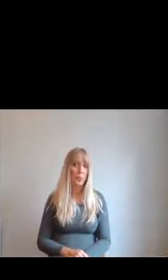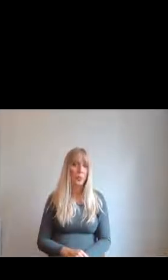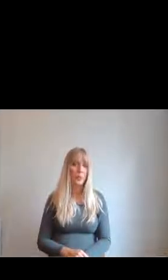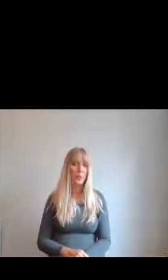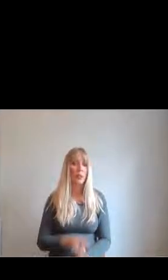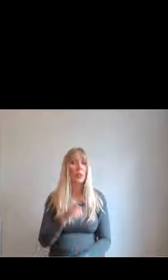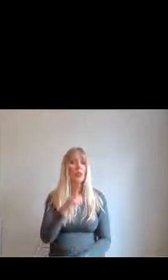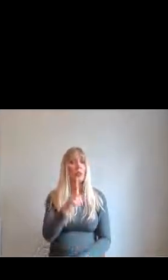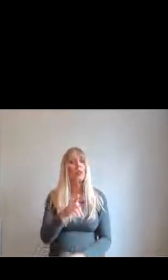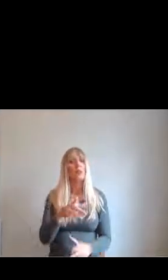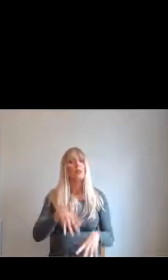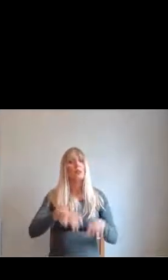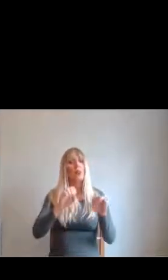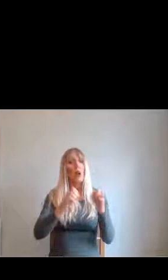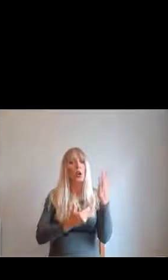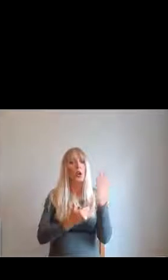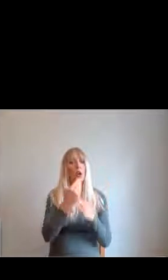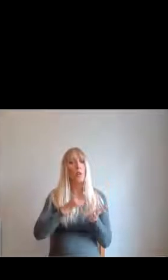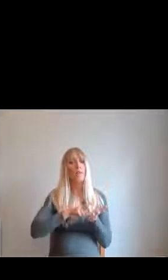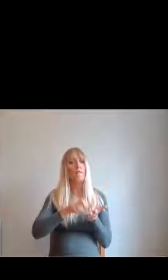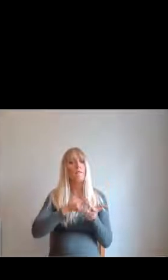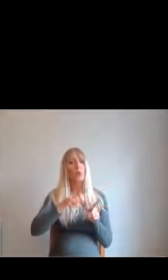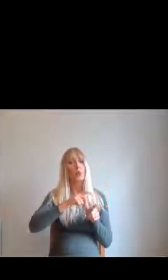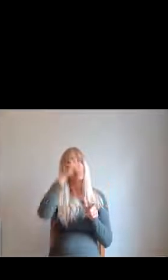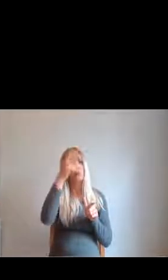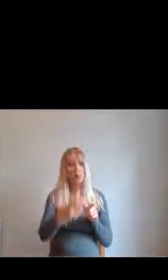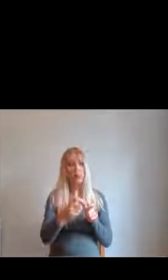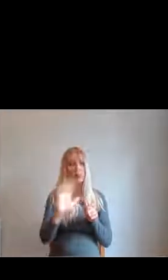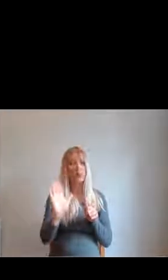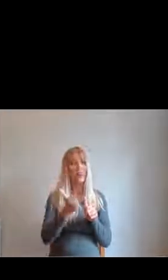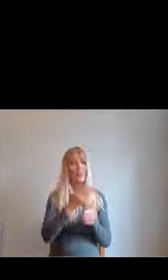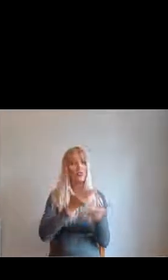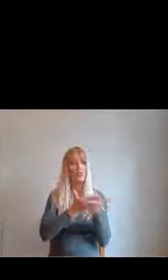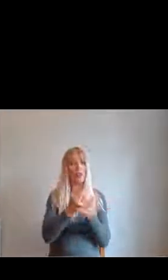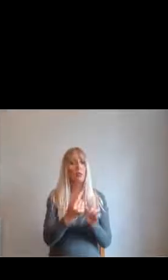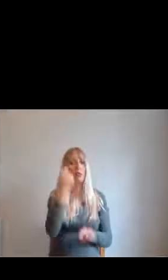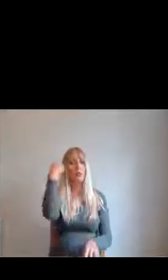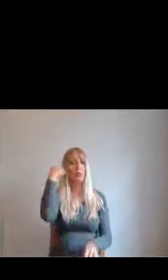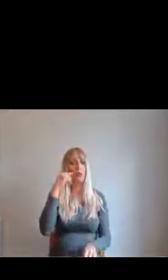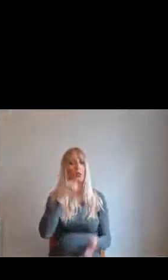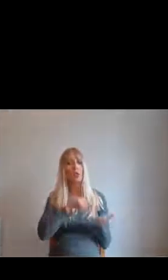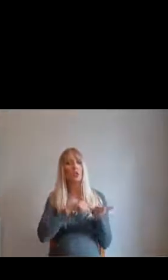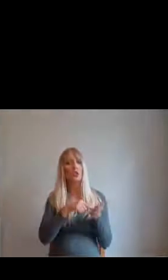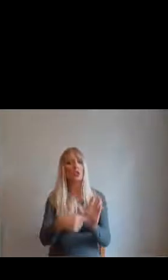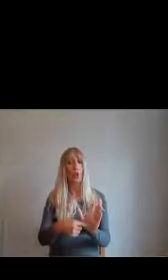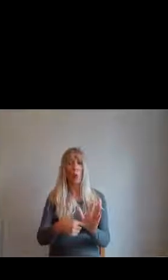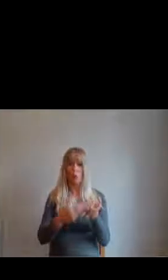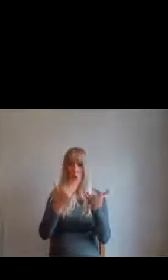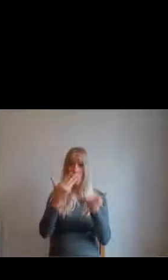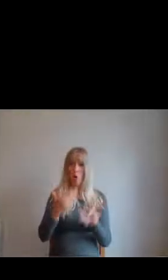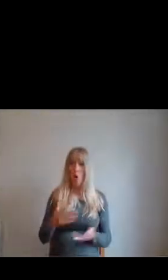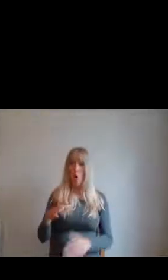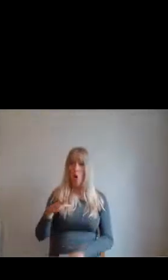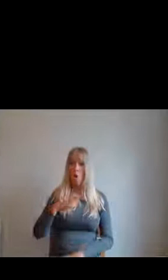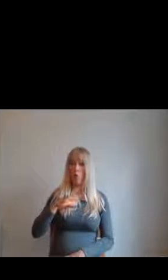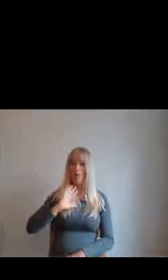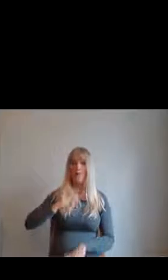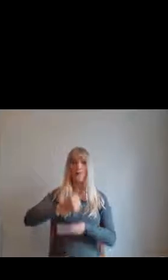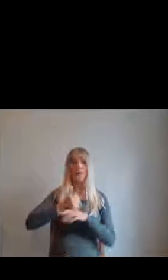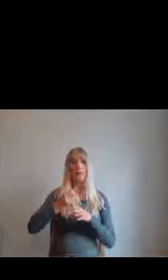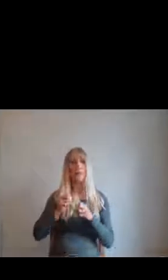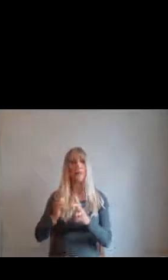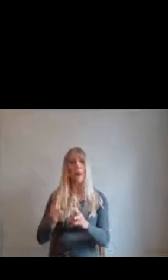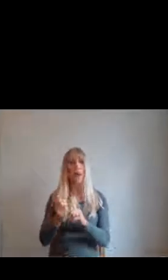Starting with a new footbridge, supplementary consultation, we showed an existing path next to the south side of the